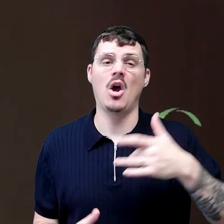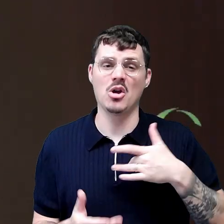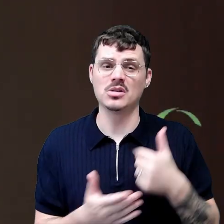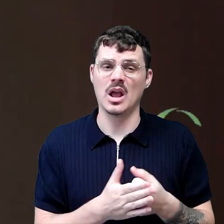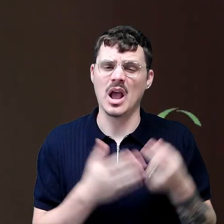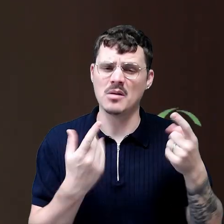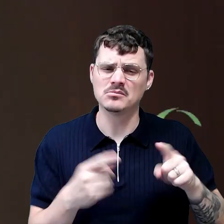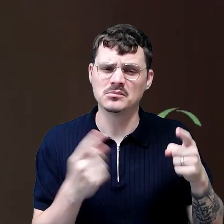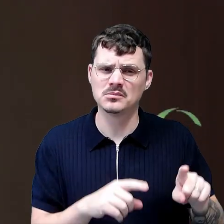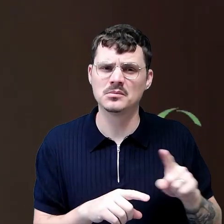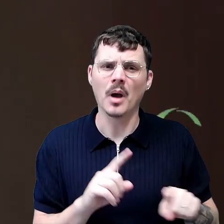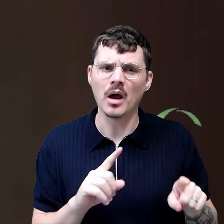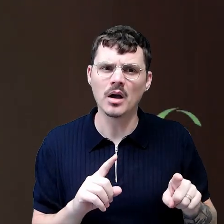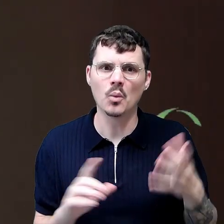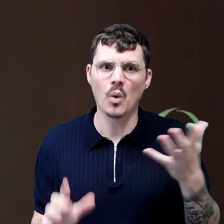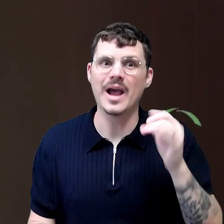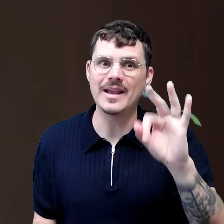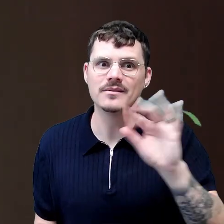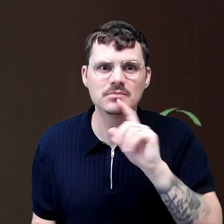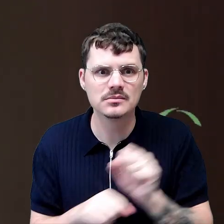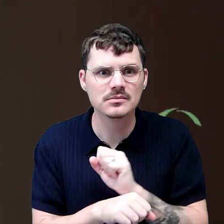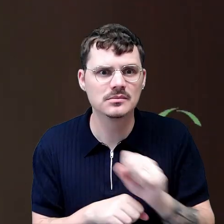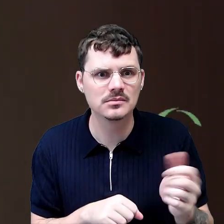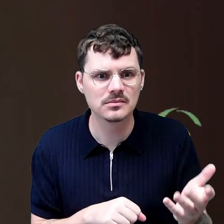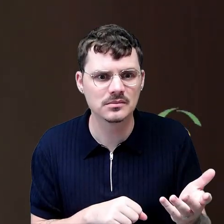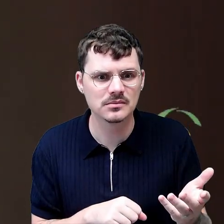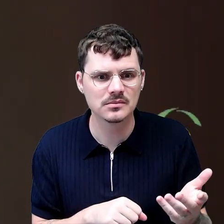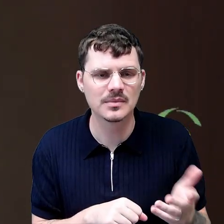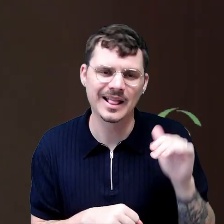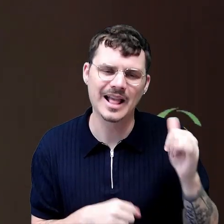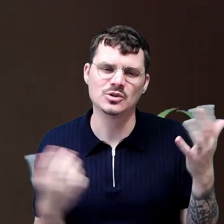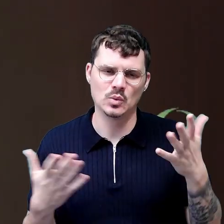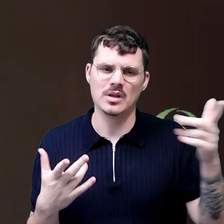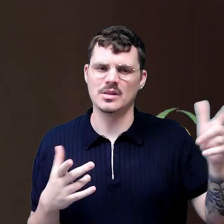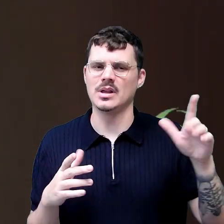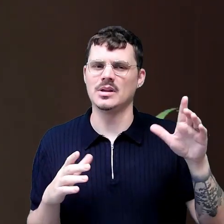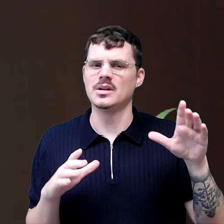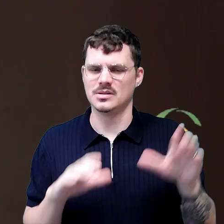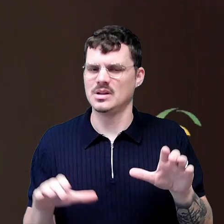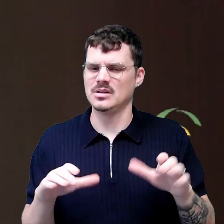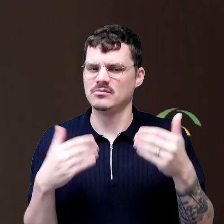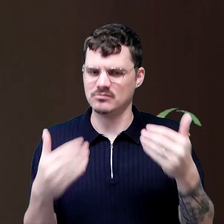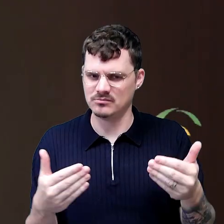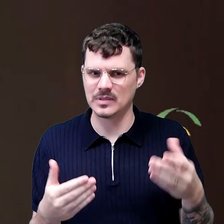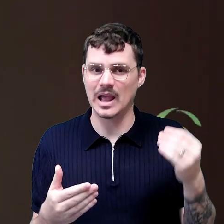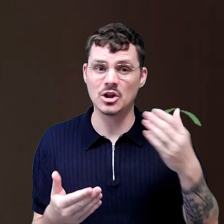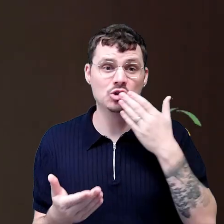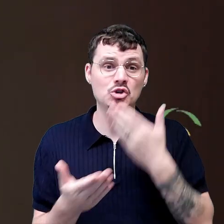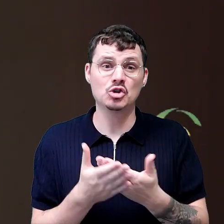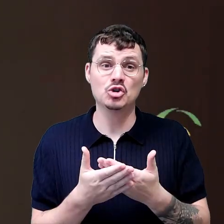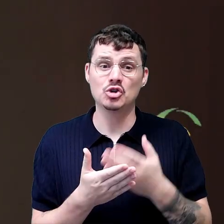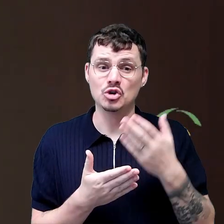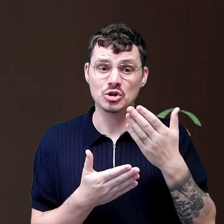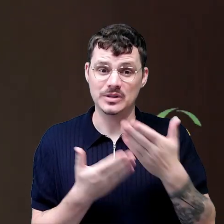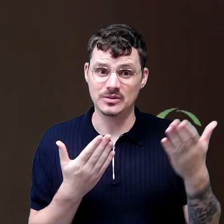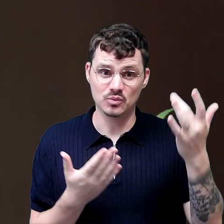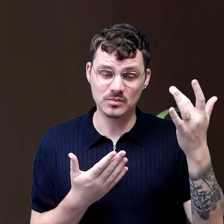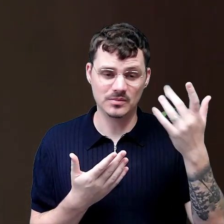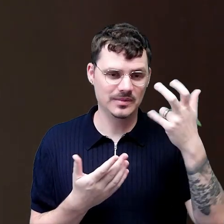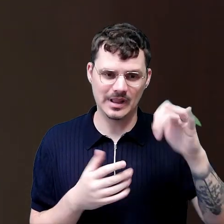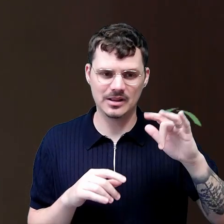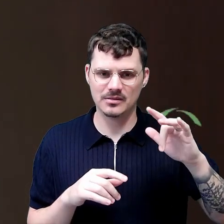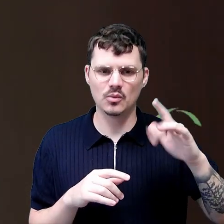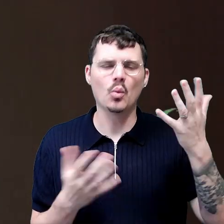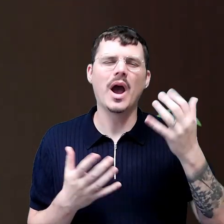attack. But what if it is? Well, that's what they did. And a good thing too, they